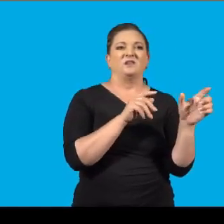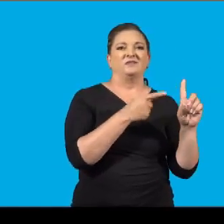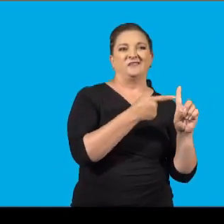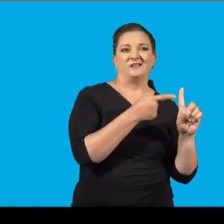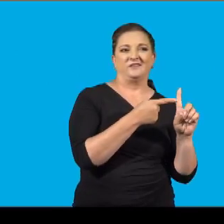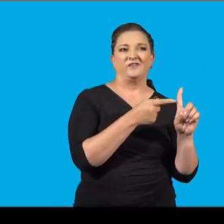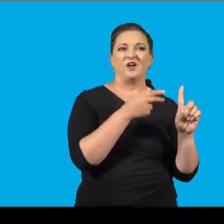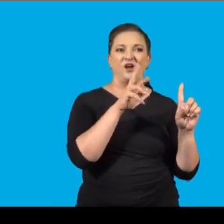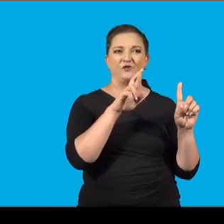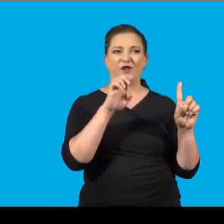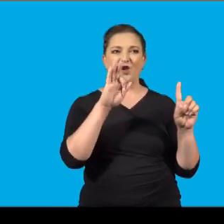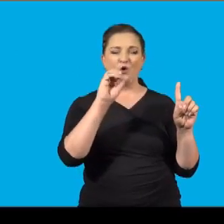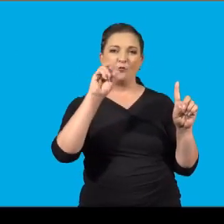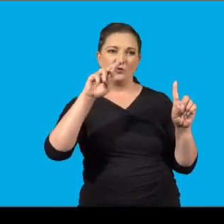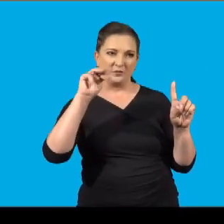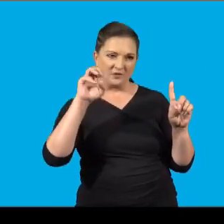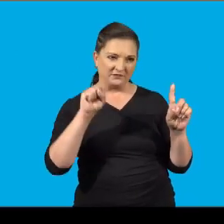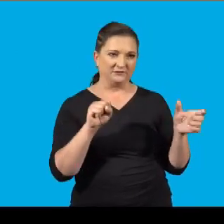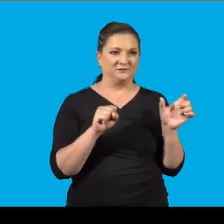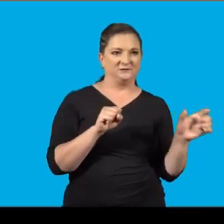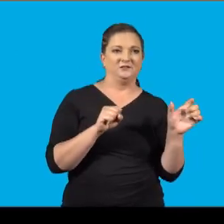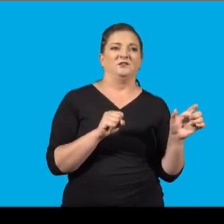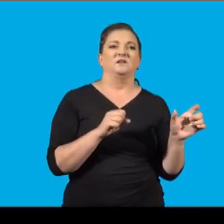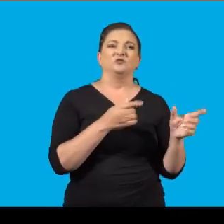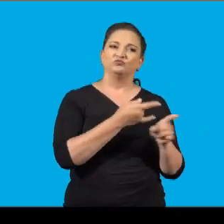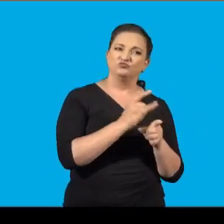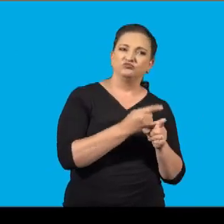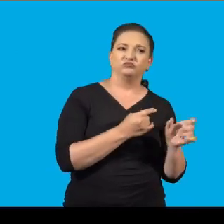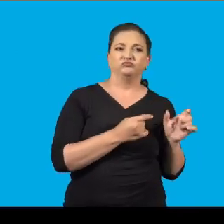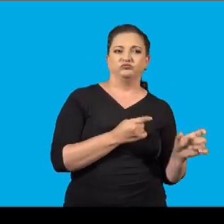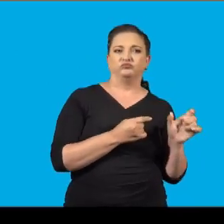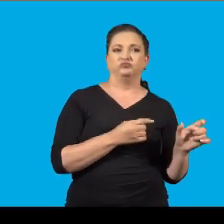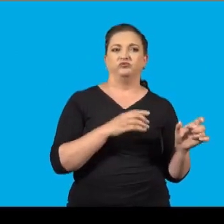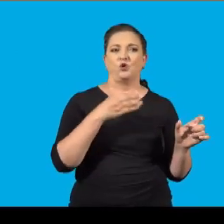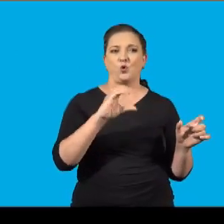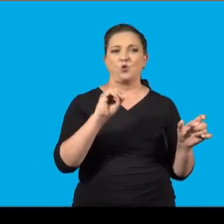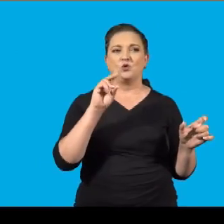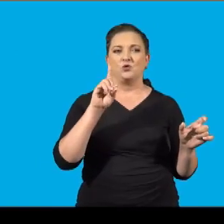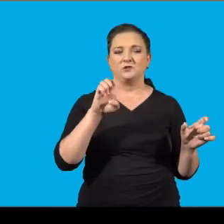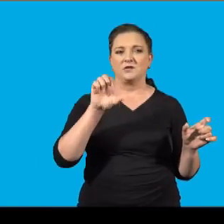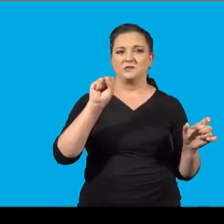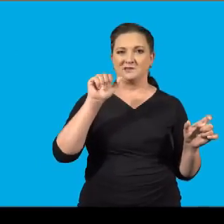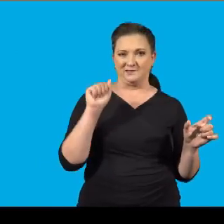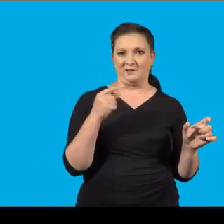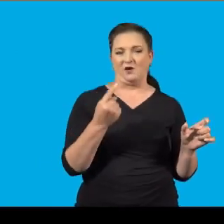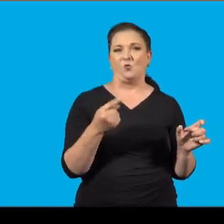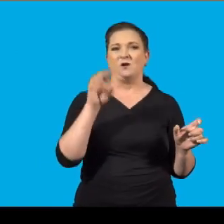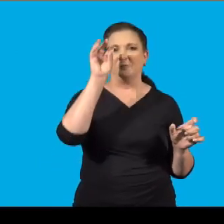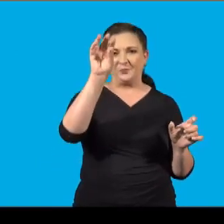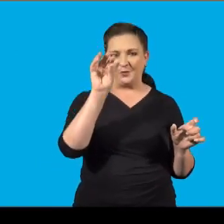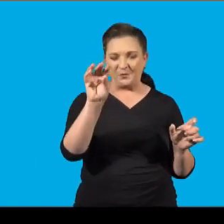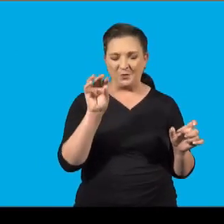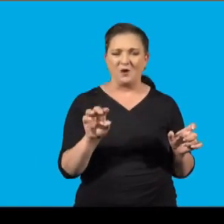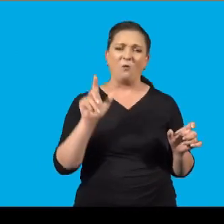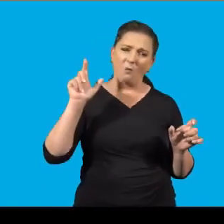talks about talks, CODESA 1, ongoing violence, CODESA 2, and the Government of National Unity. Please make